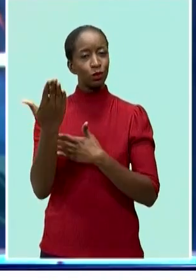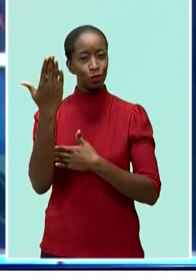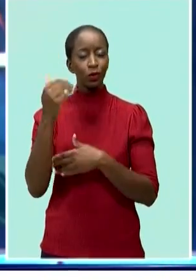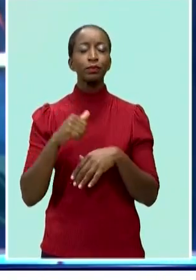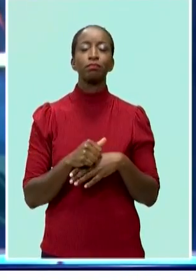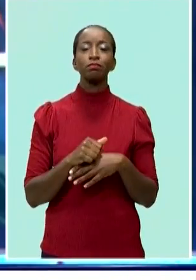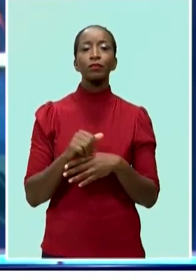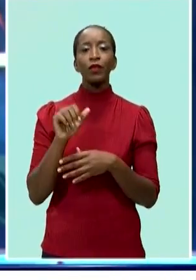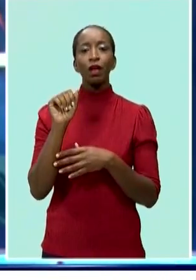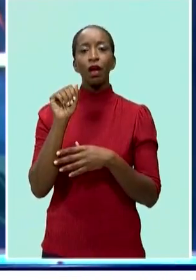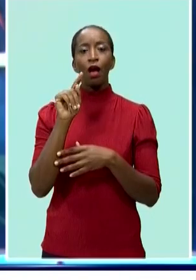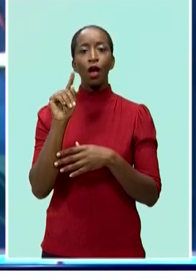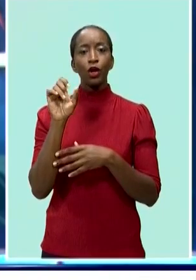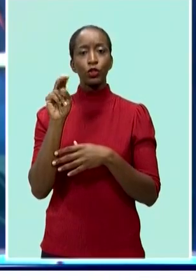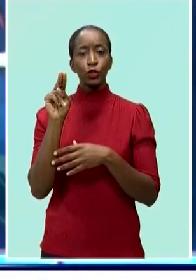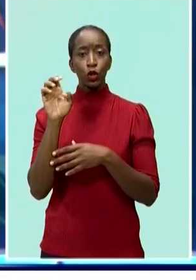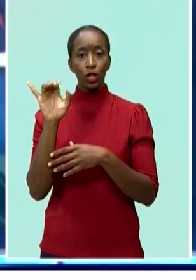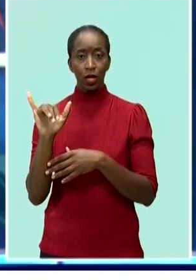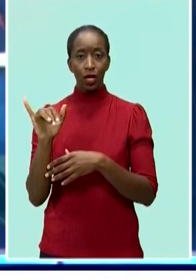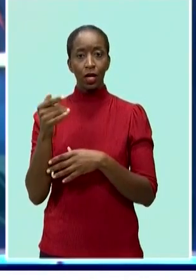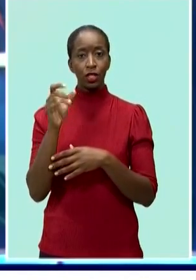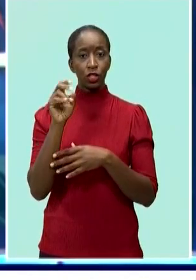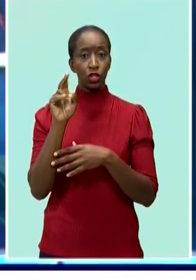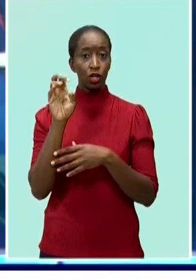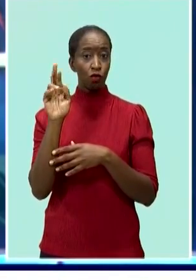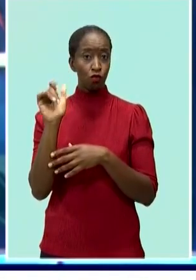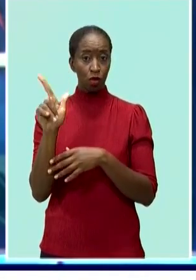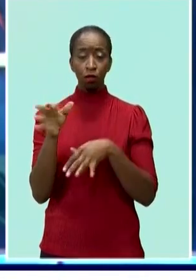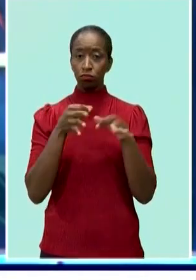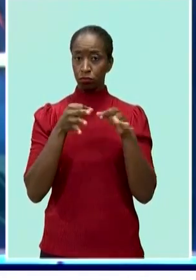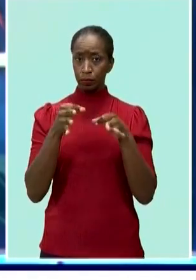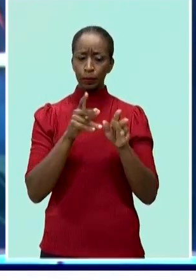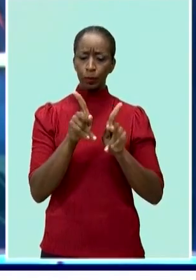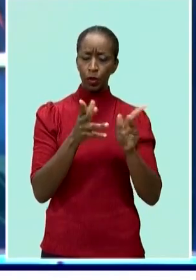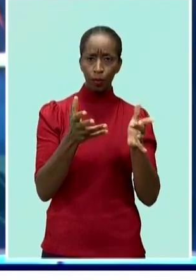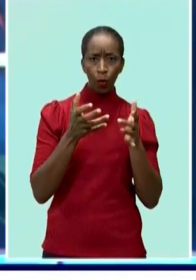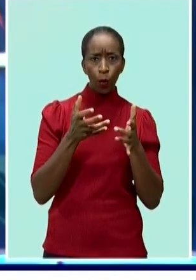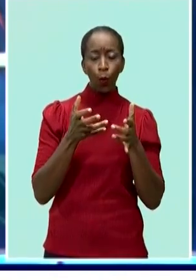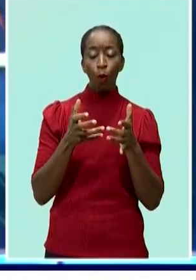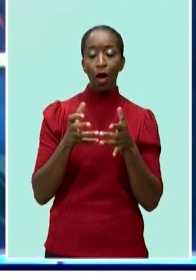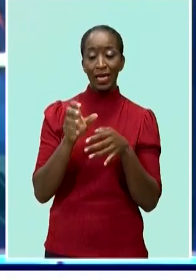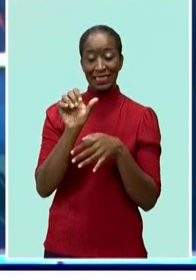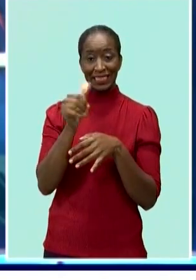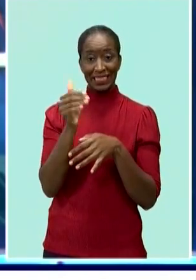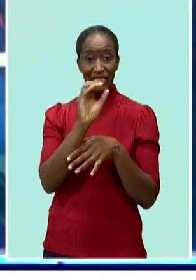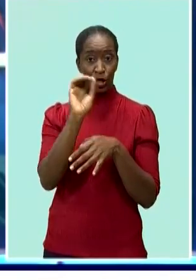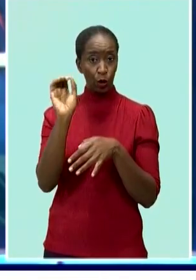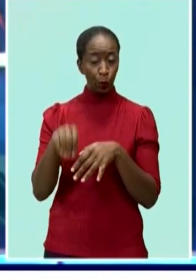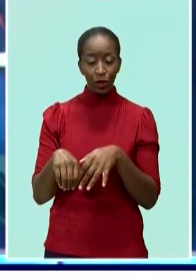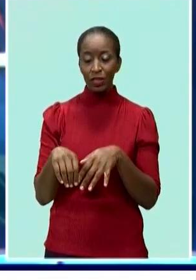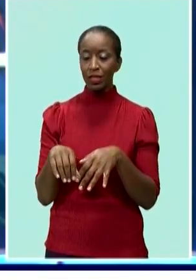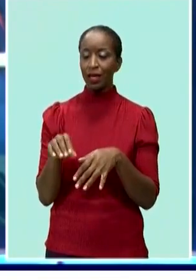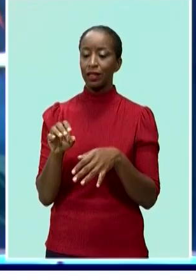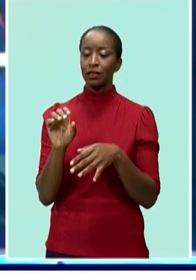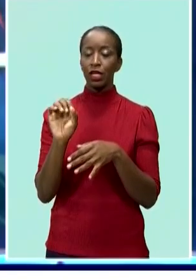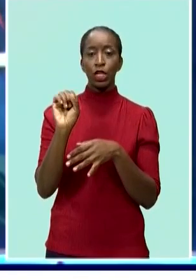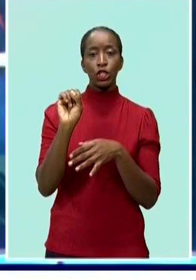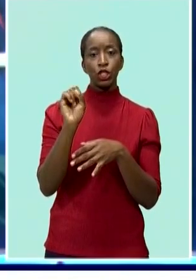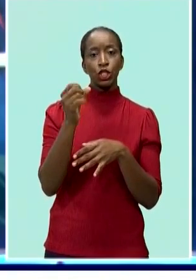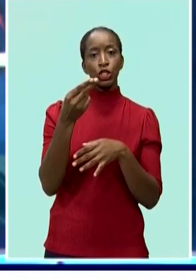Marshall notes that once it becomes law, individuals looking to acquire over 10% of the share capital of any financial services agency in